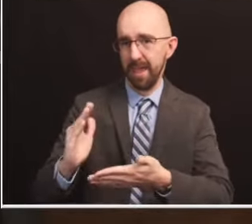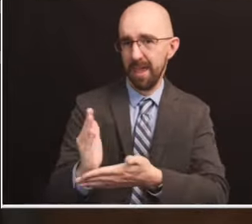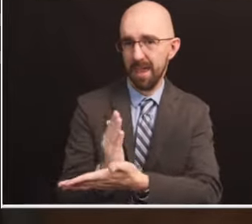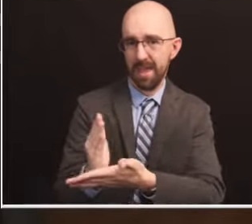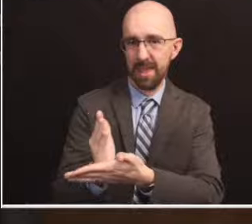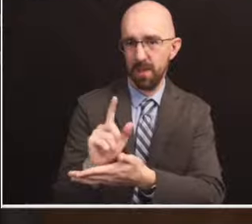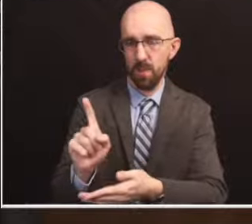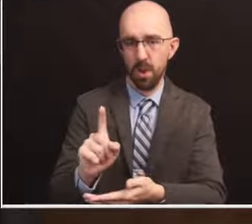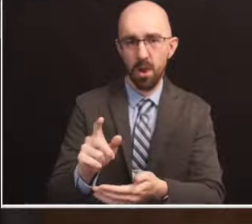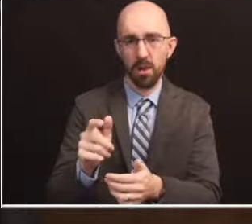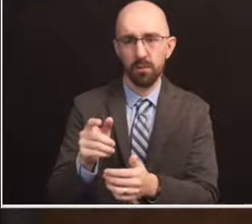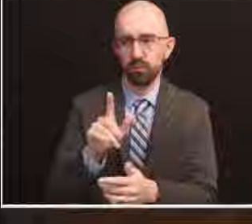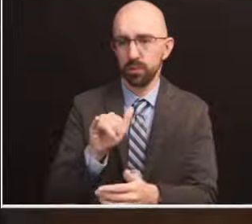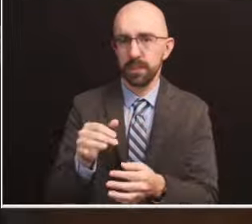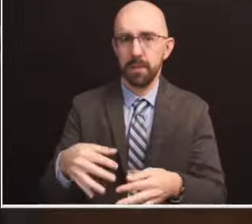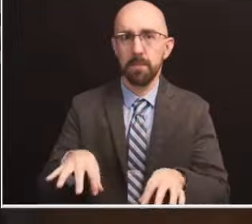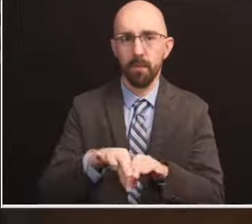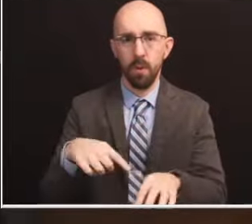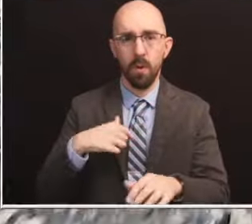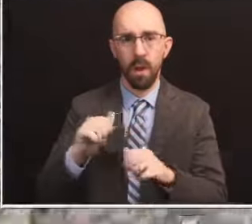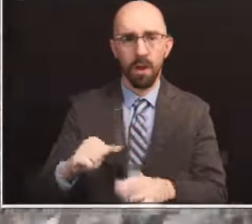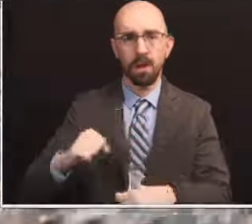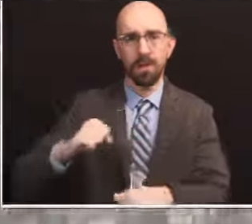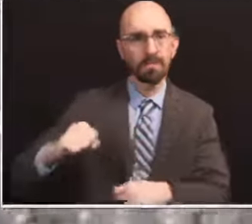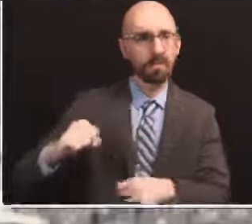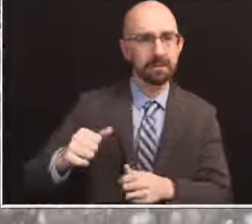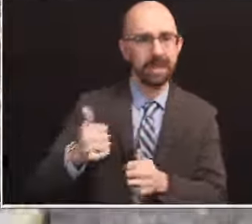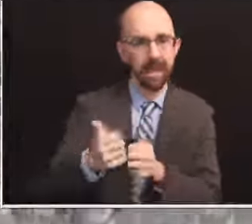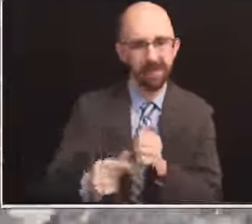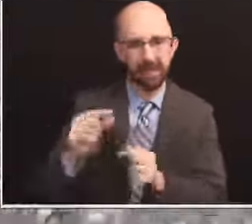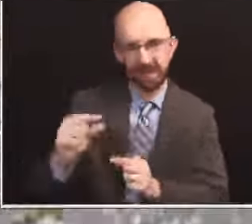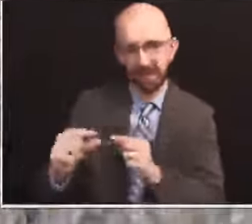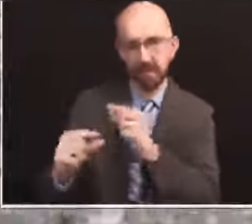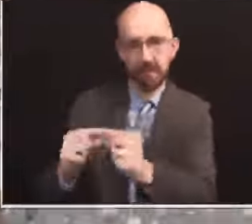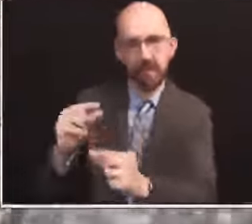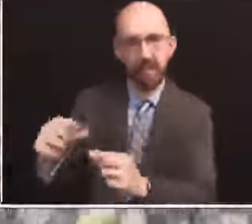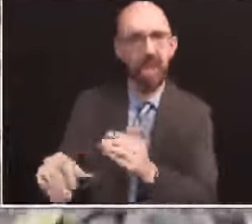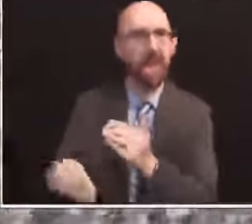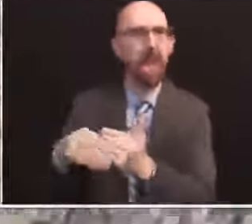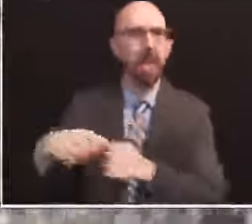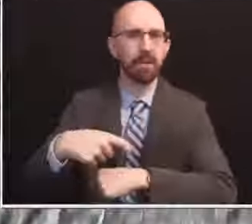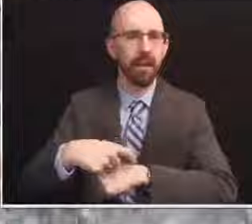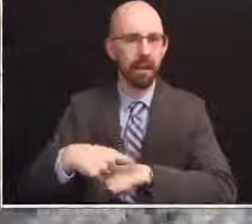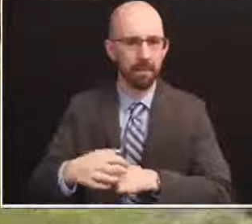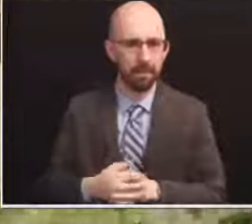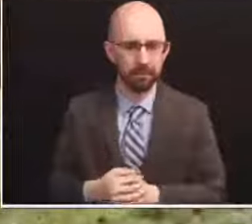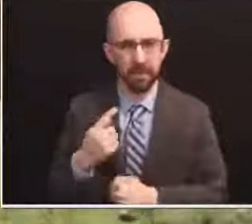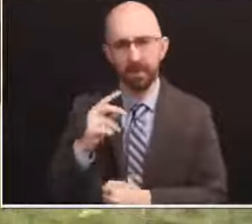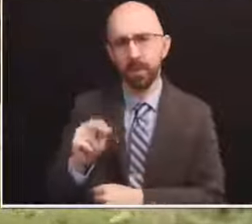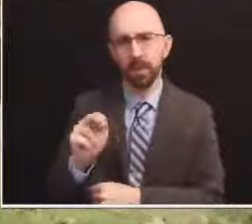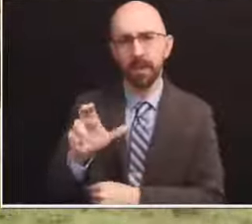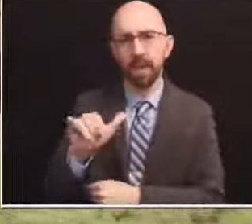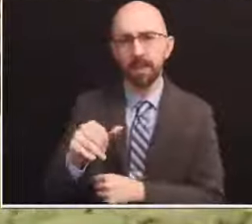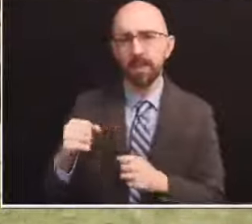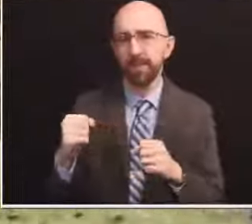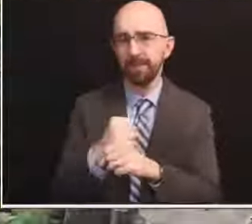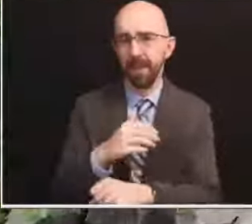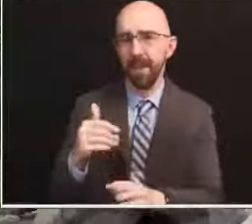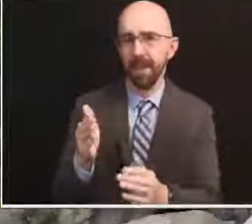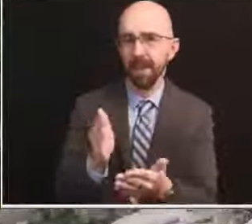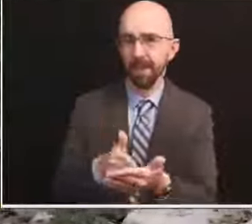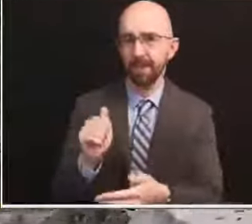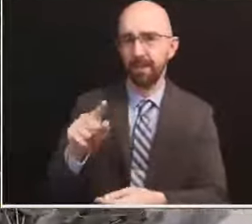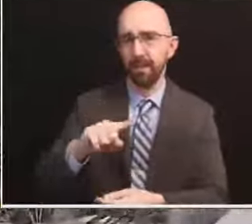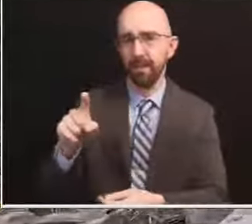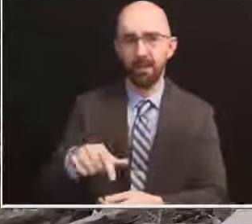where it becomes really important, every little bit that I can stave off. For Nancy, the fight against Alzheimer's isn't just